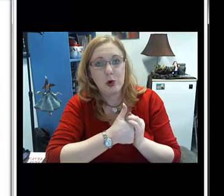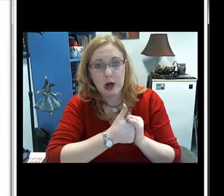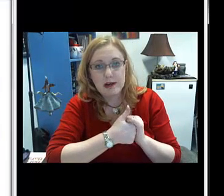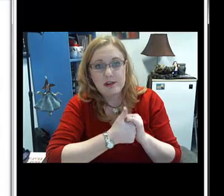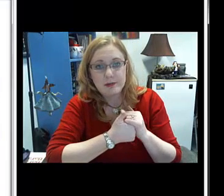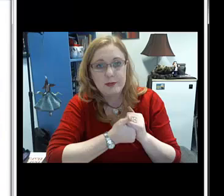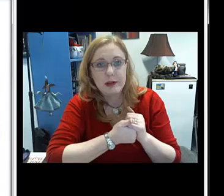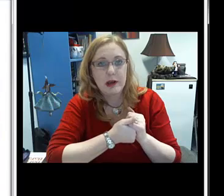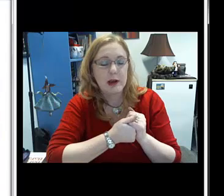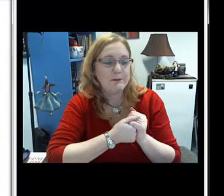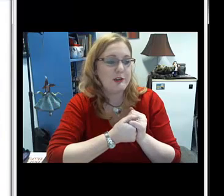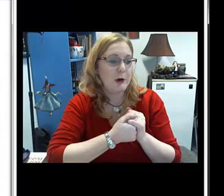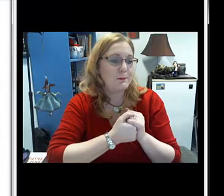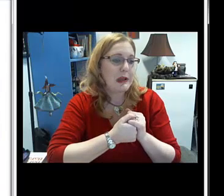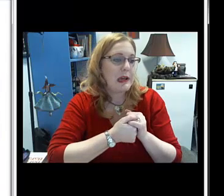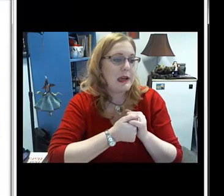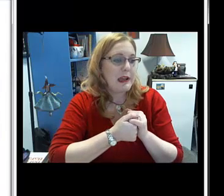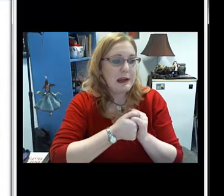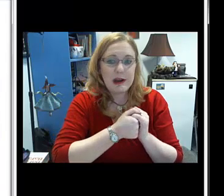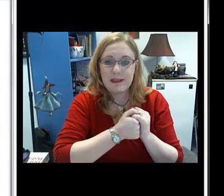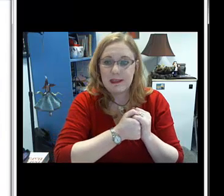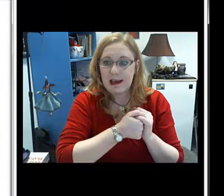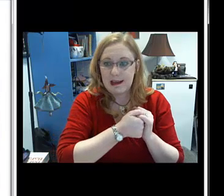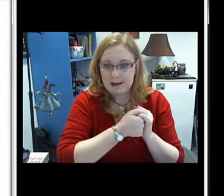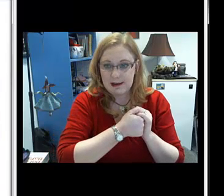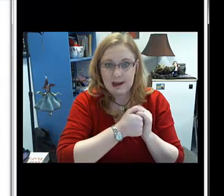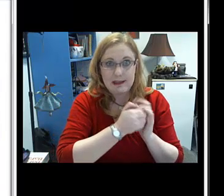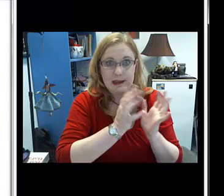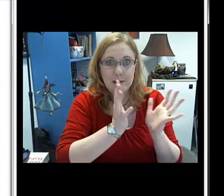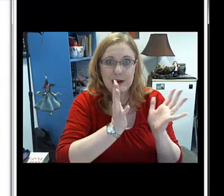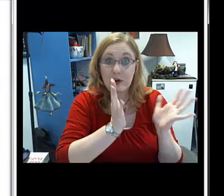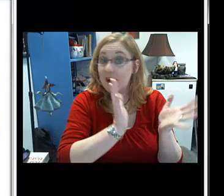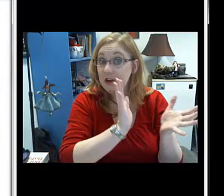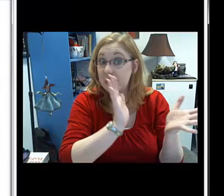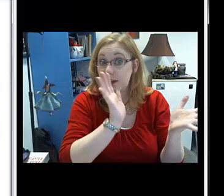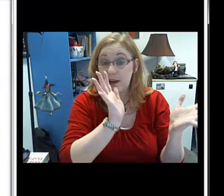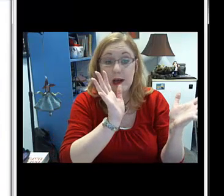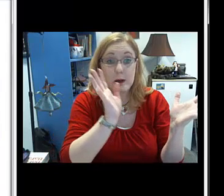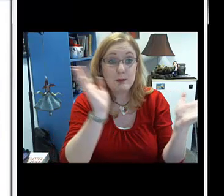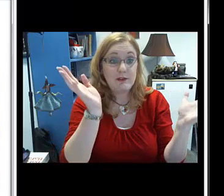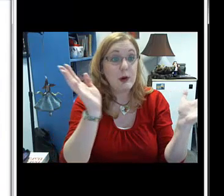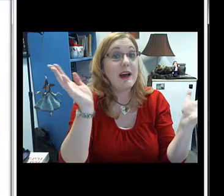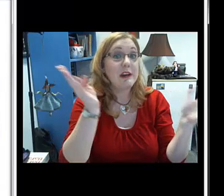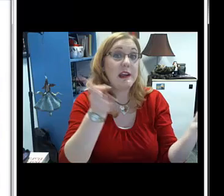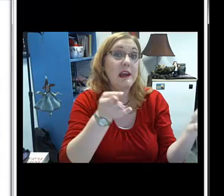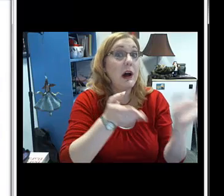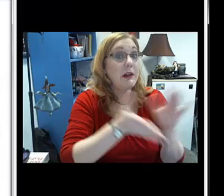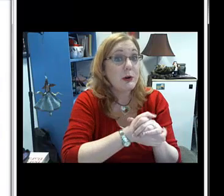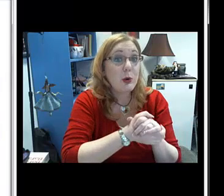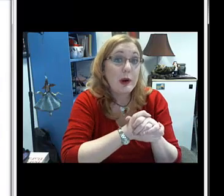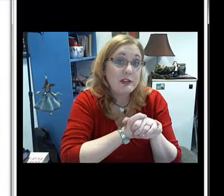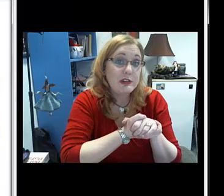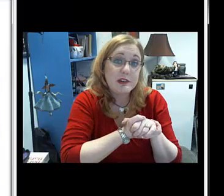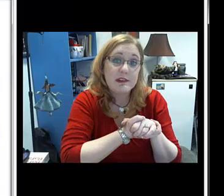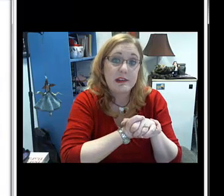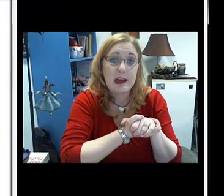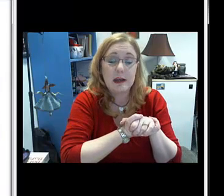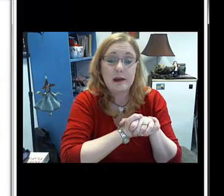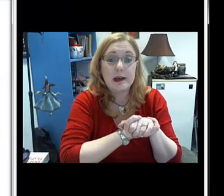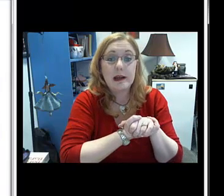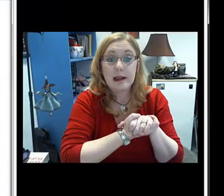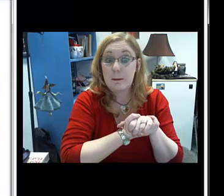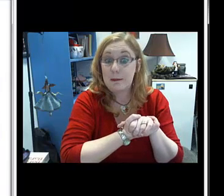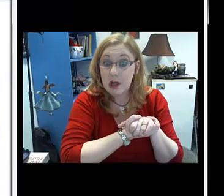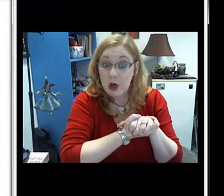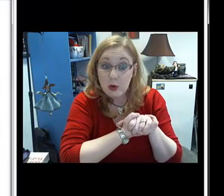exam or not. So anyway, that I think about covers it. If you have any other questions,